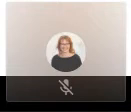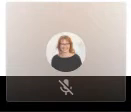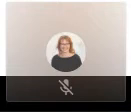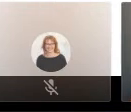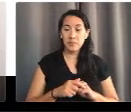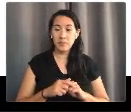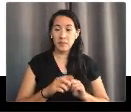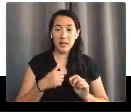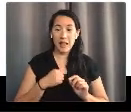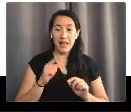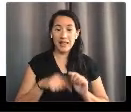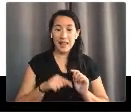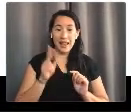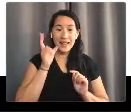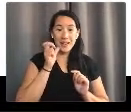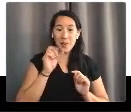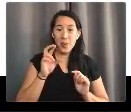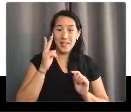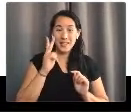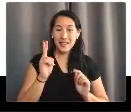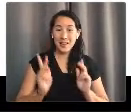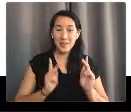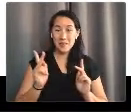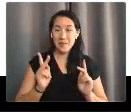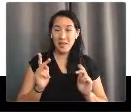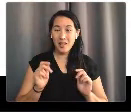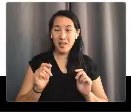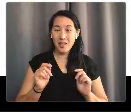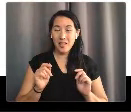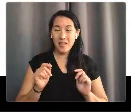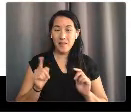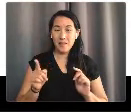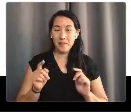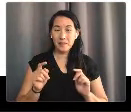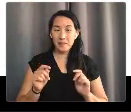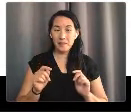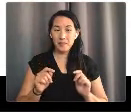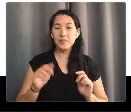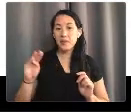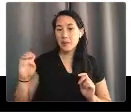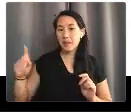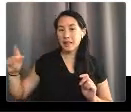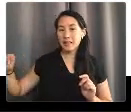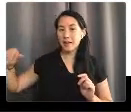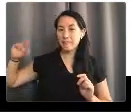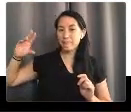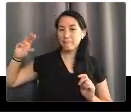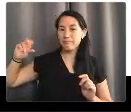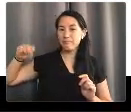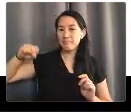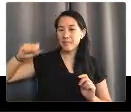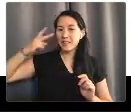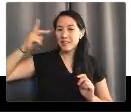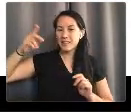I can't hear or see you, sorry. So I think I need to hear confirmation. Yeah, we can see it. We can see it. Yeah, and people are saying so in